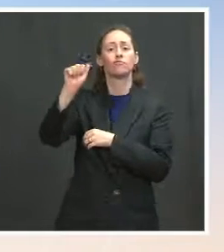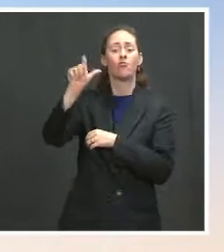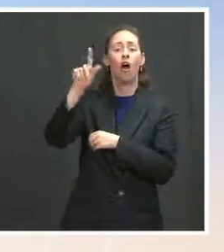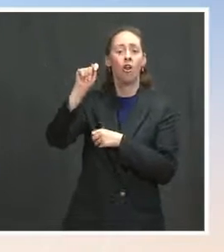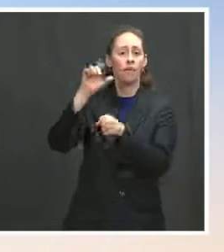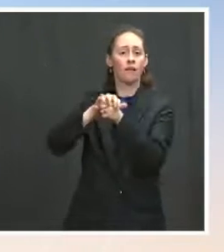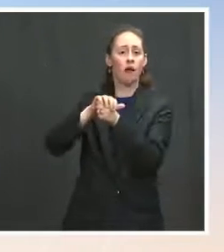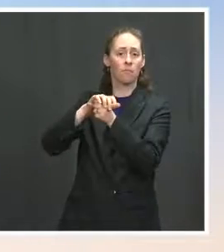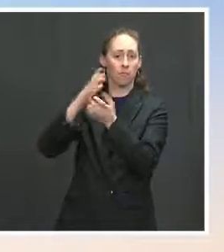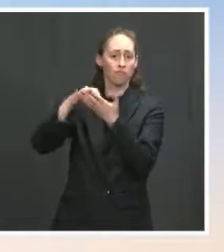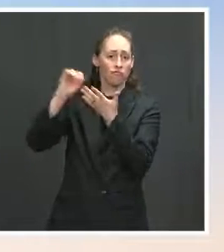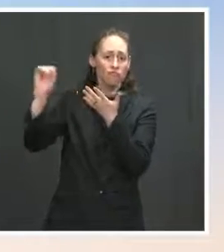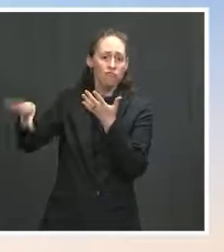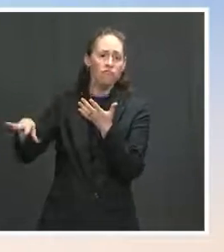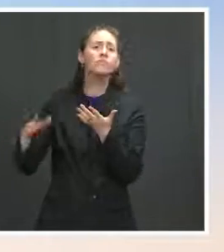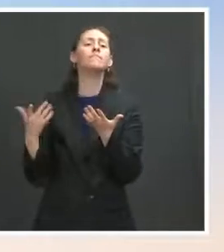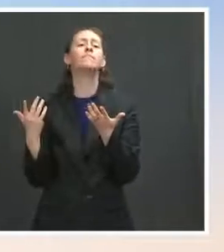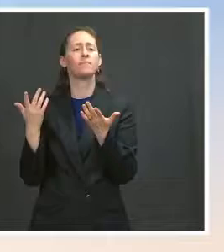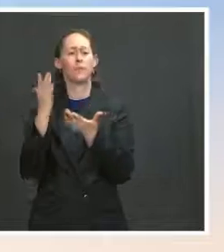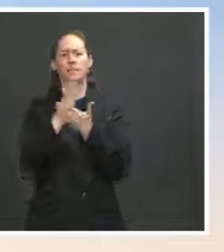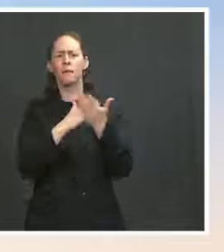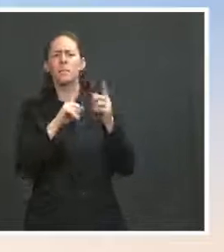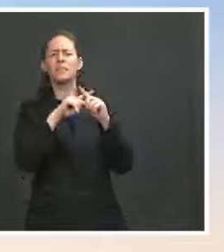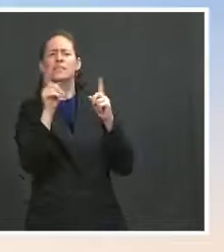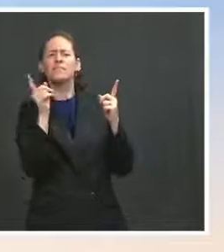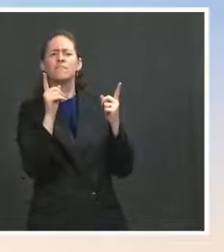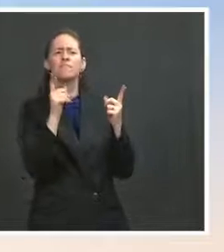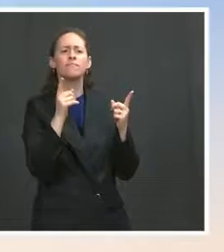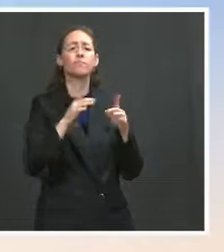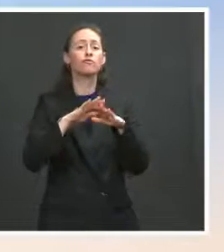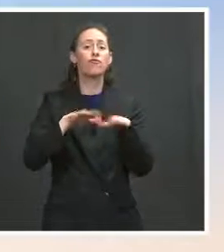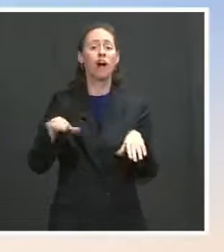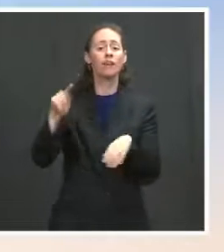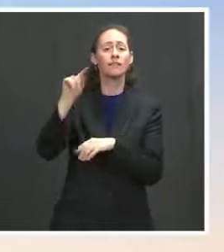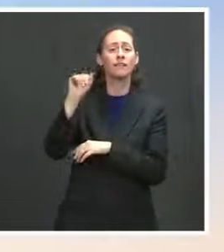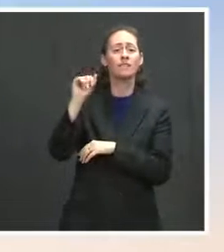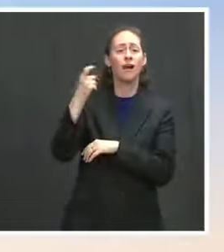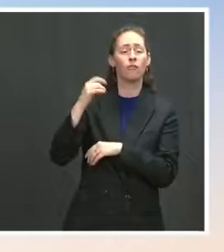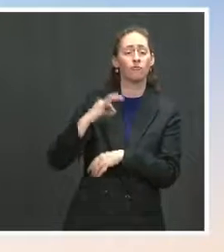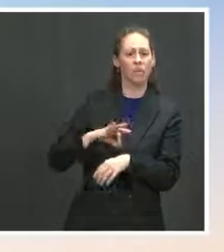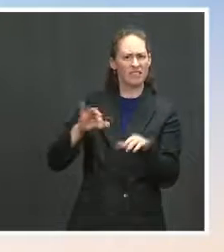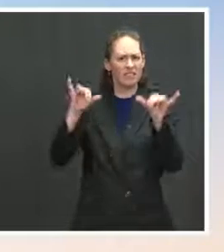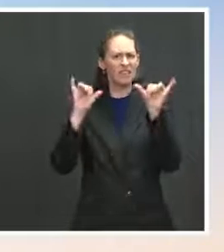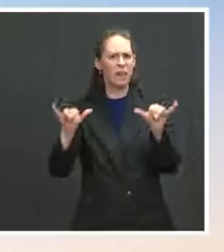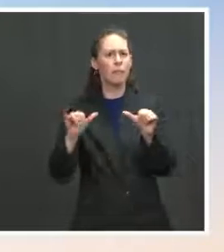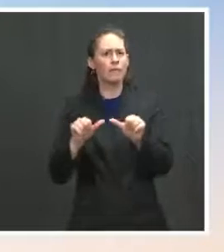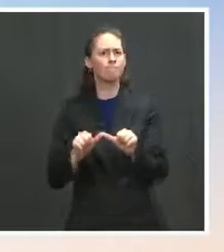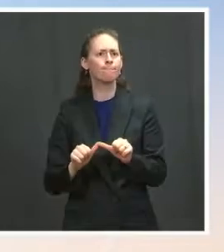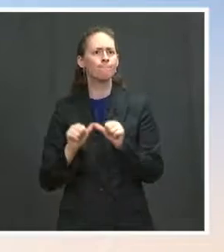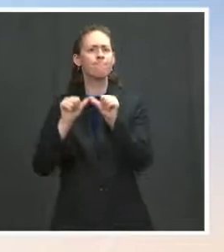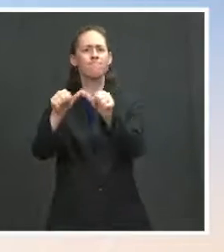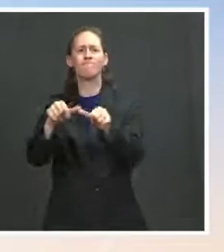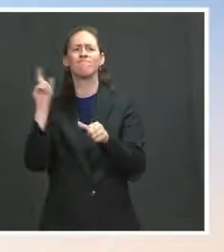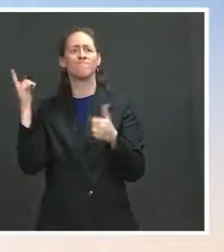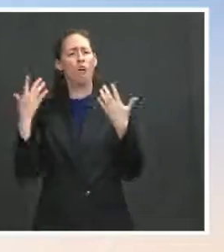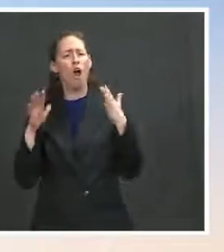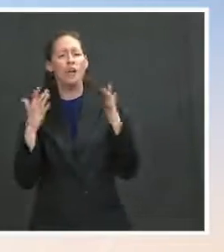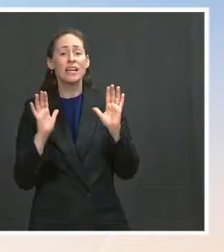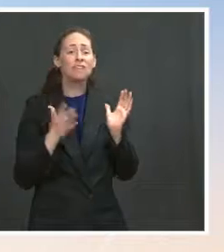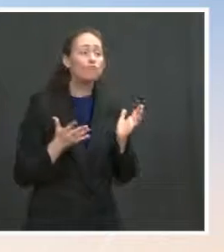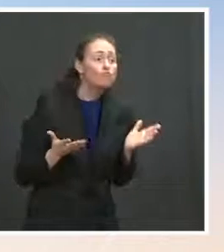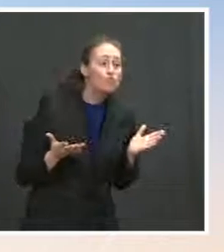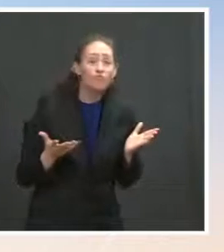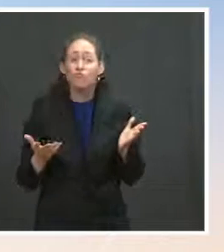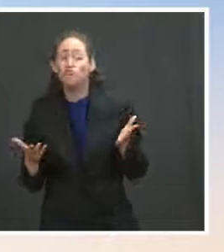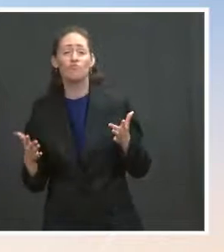who are proposing making the child tax credit permanent. There are some who are proposing additional stimulus. He's happy to hear from a range of ideas on what